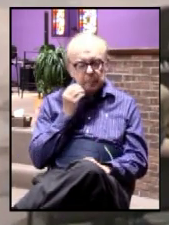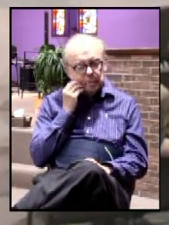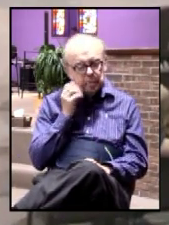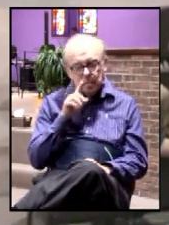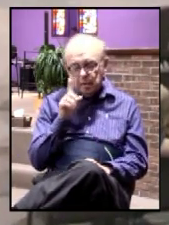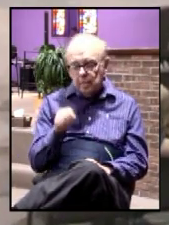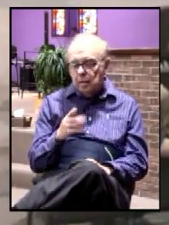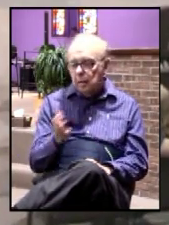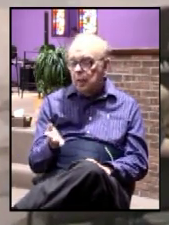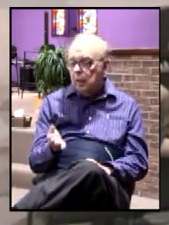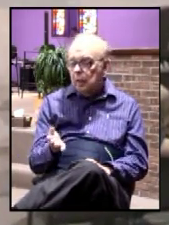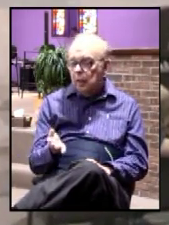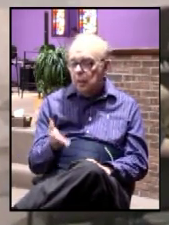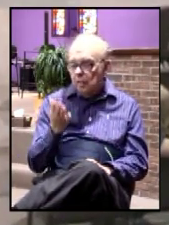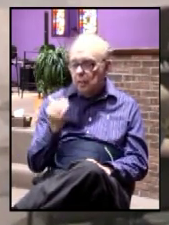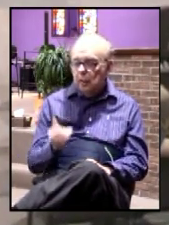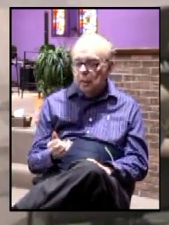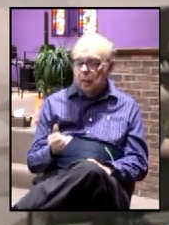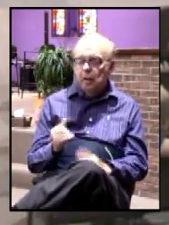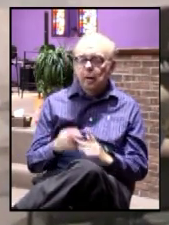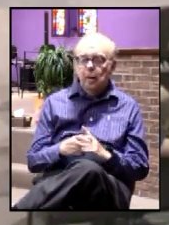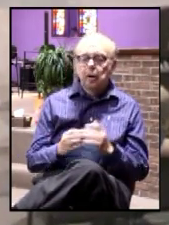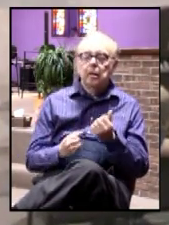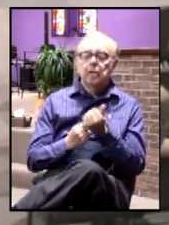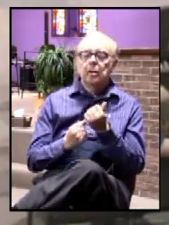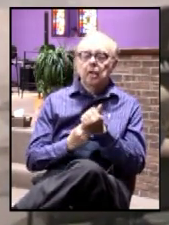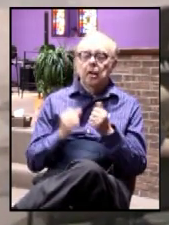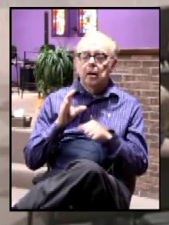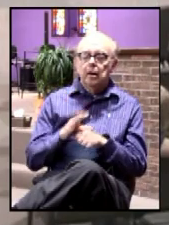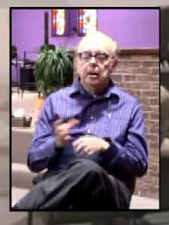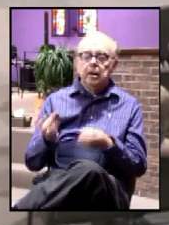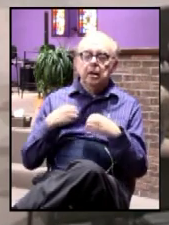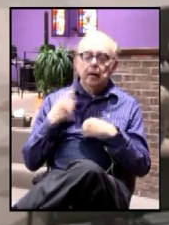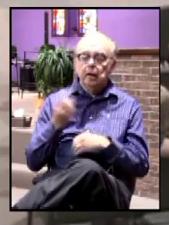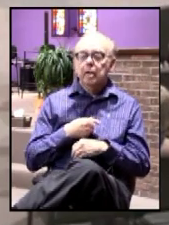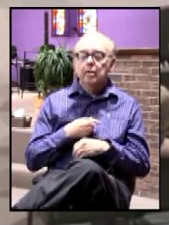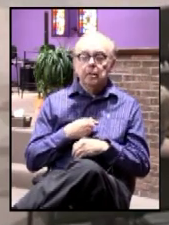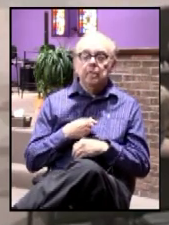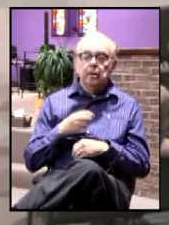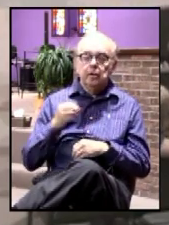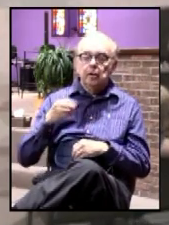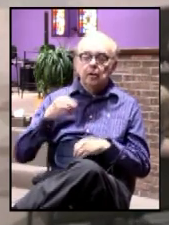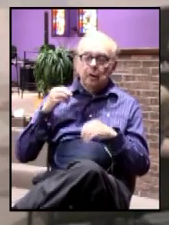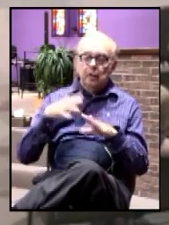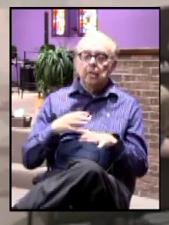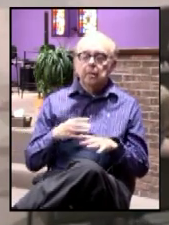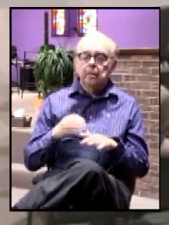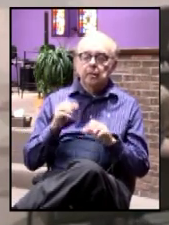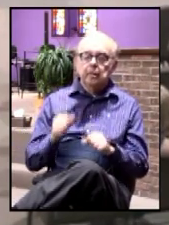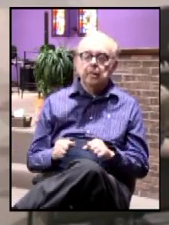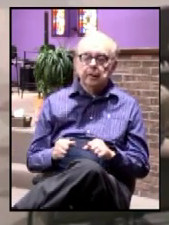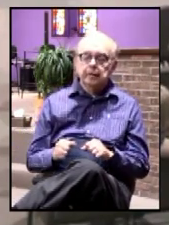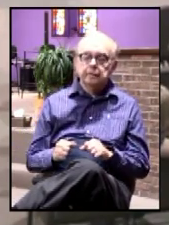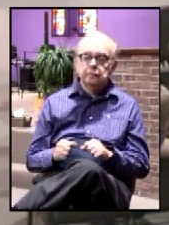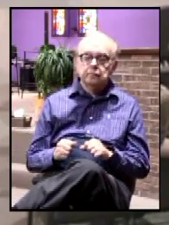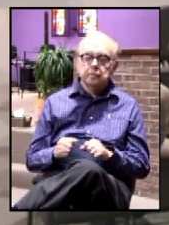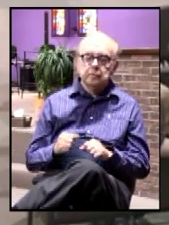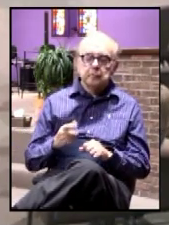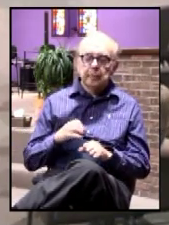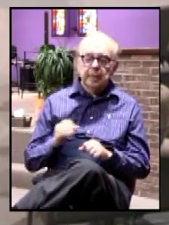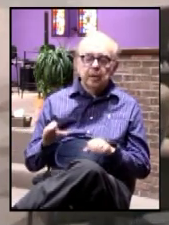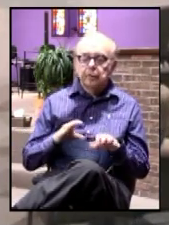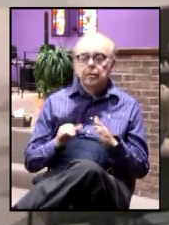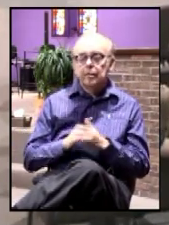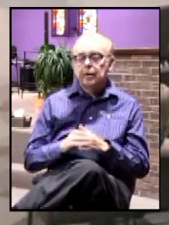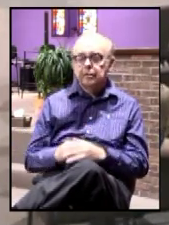And my question to them is this, then why don't you start supporting the church and give us the money to turn on our lights to be able to, or the heat, to